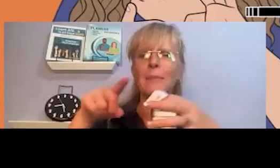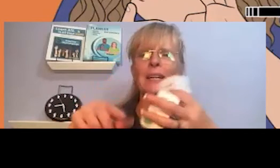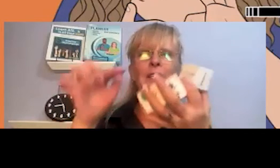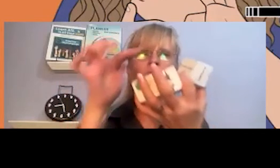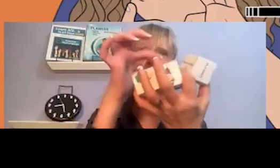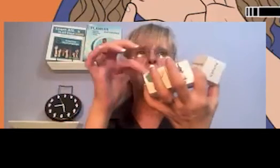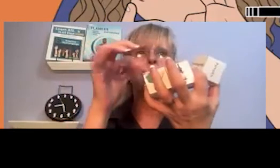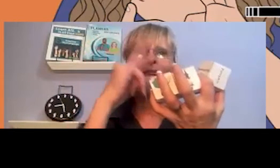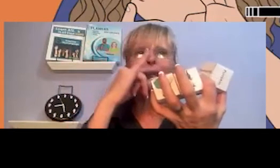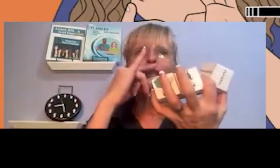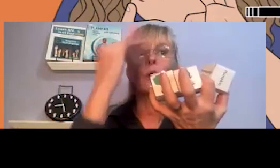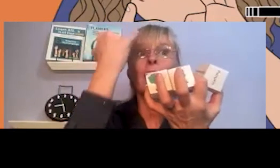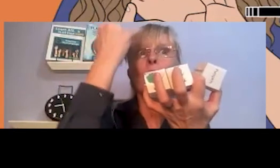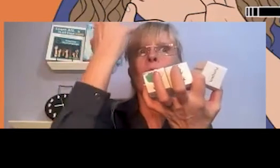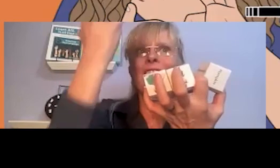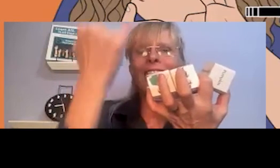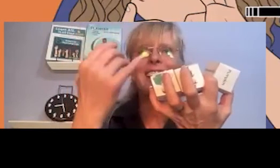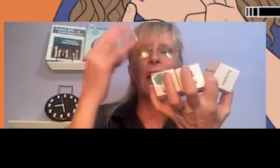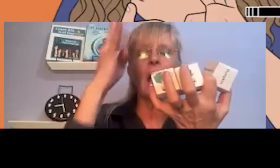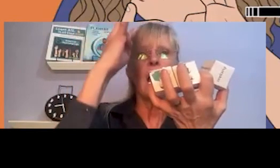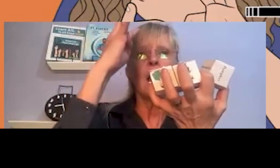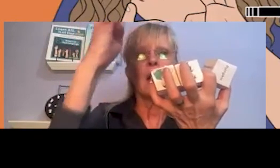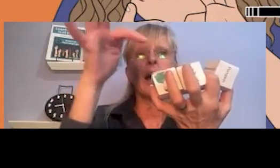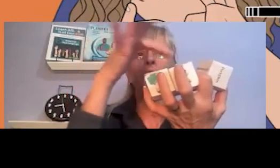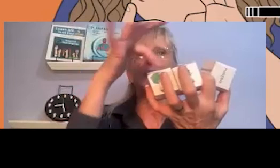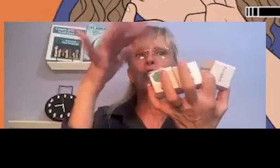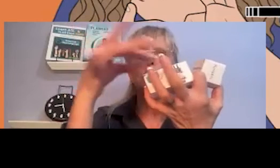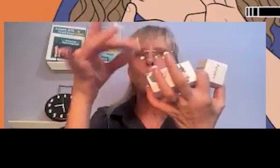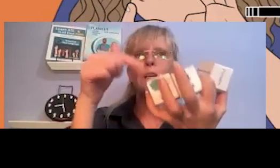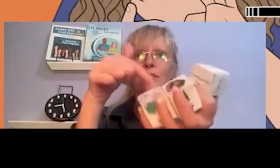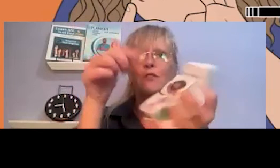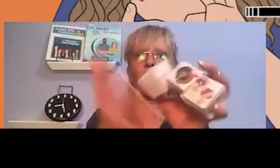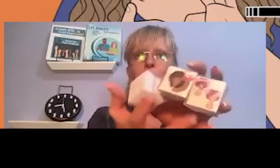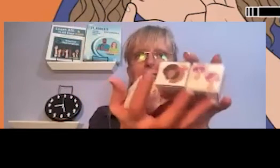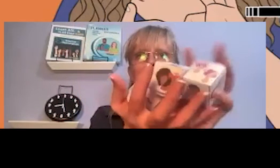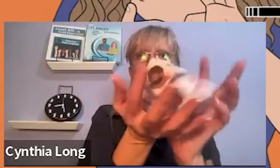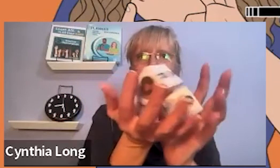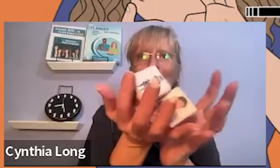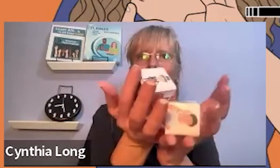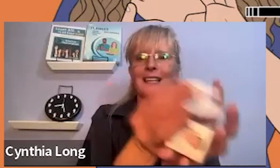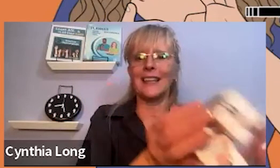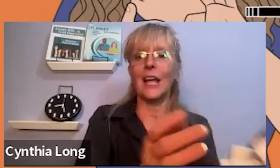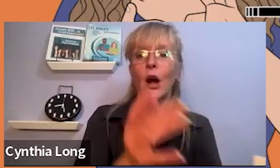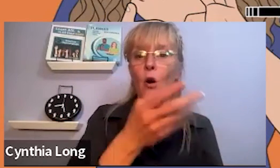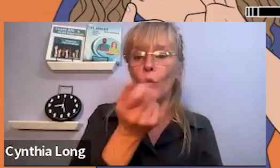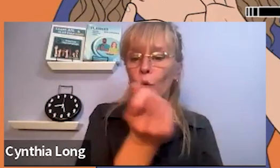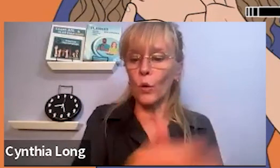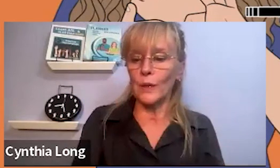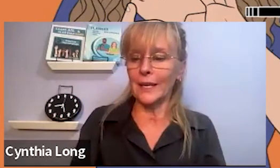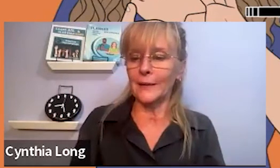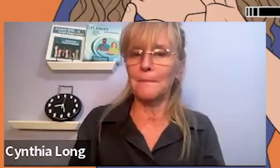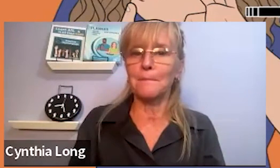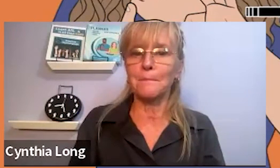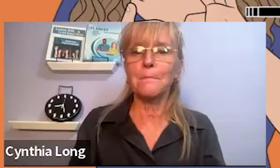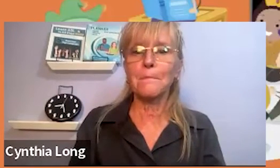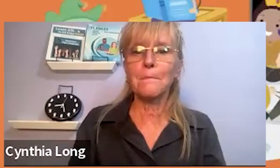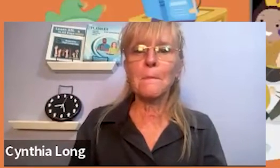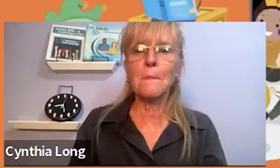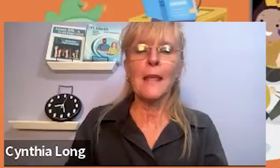this happening? So the kids are embedding the stories from the dice that they are